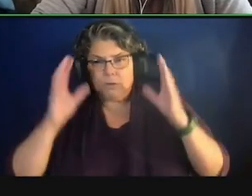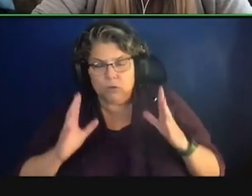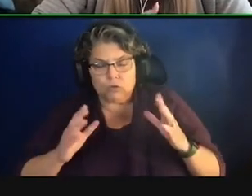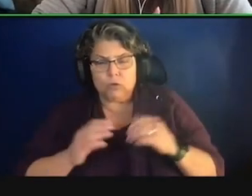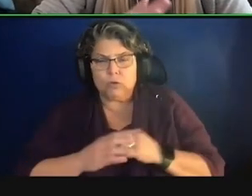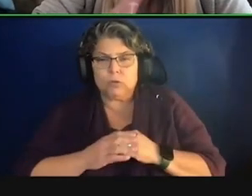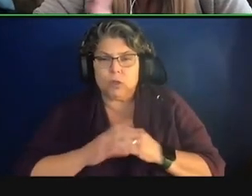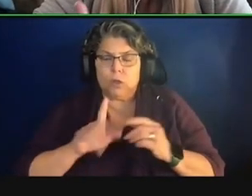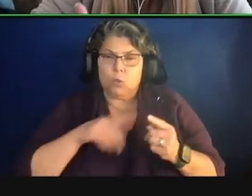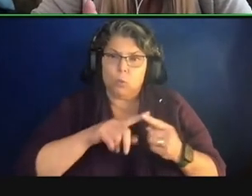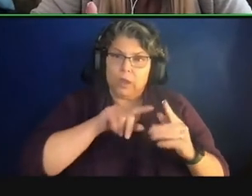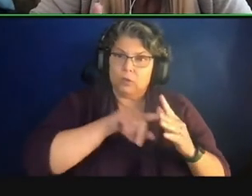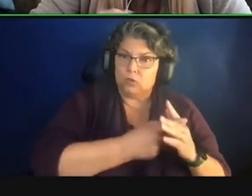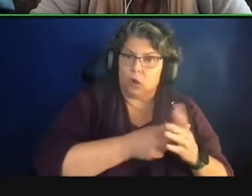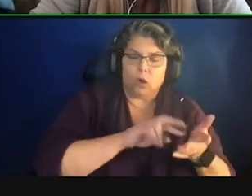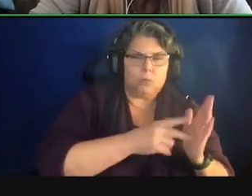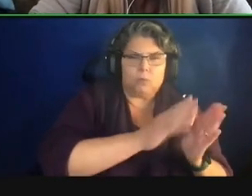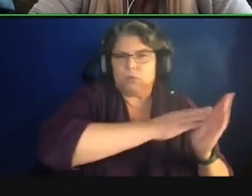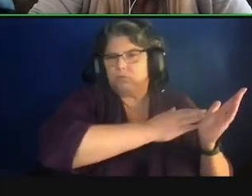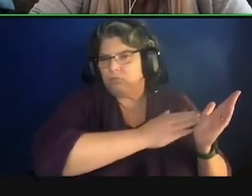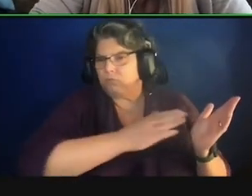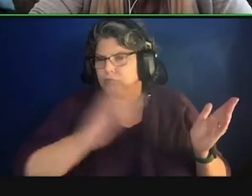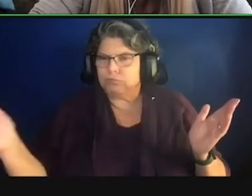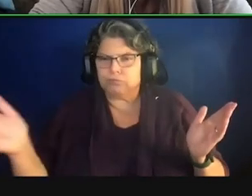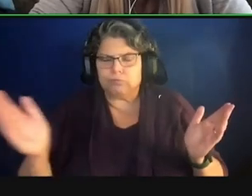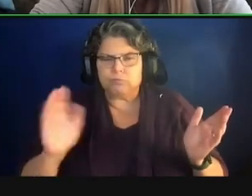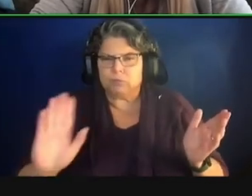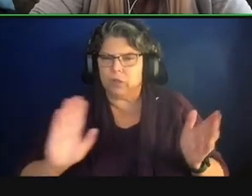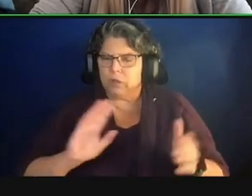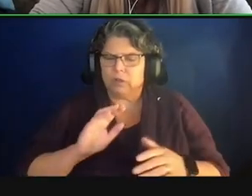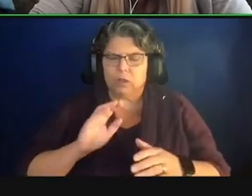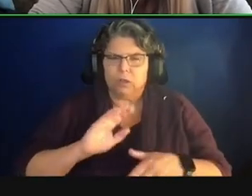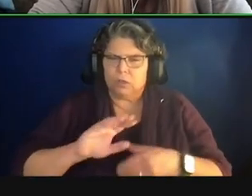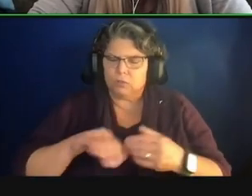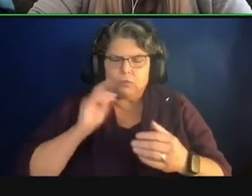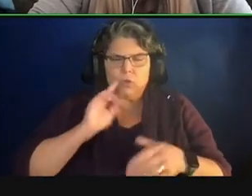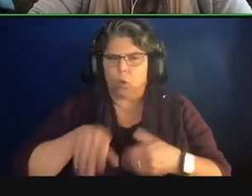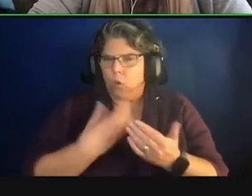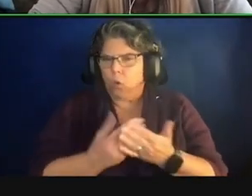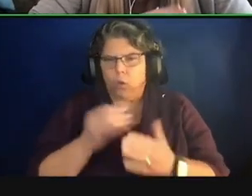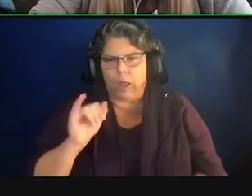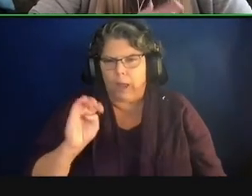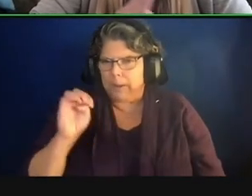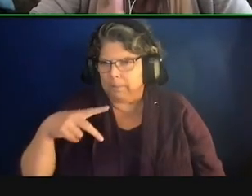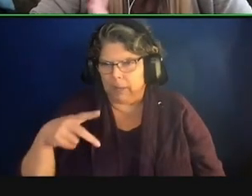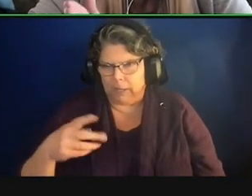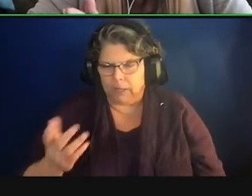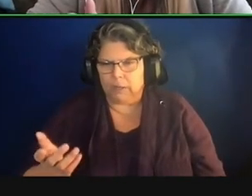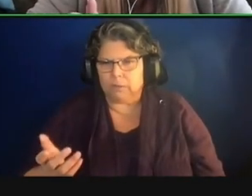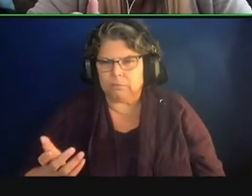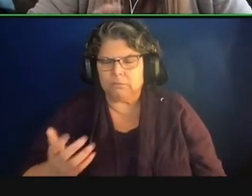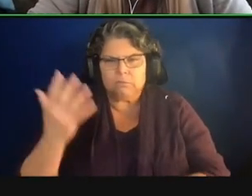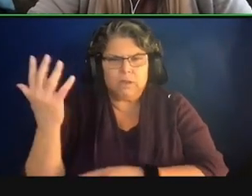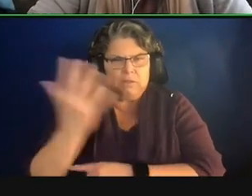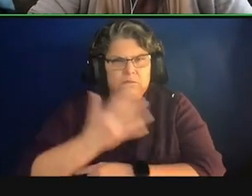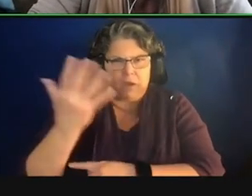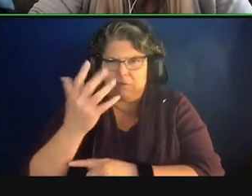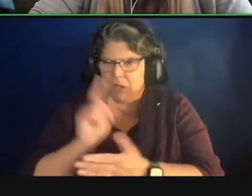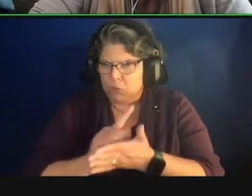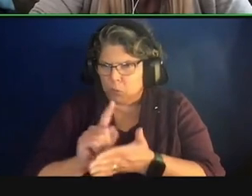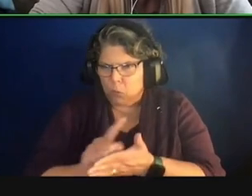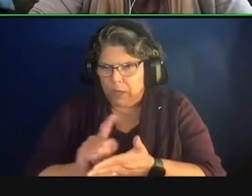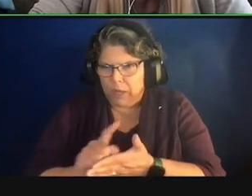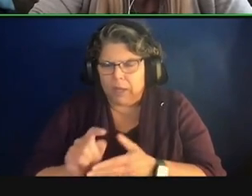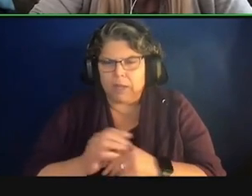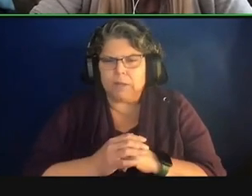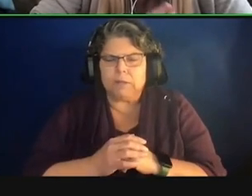end date is for the duration of the entire student's annual IEP. It's 5 days a week.